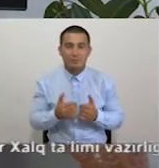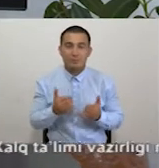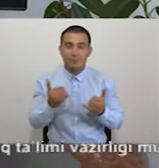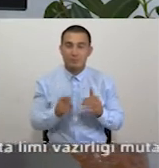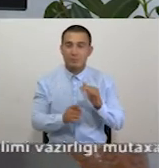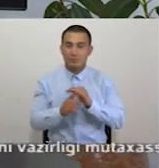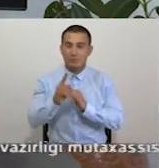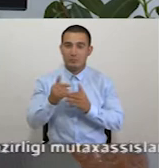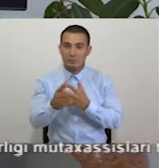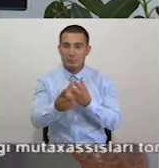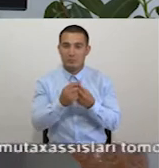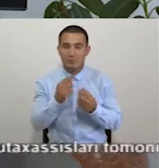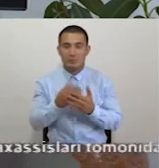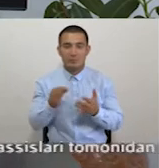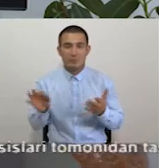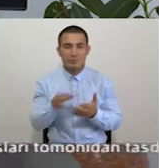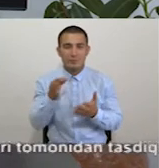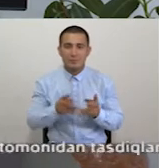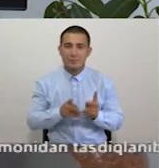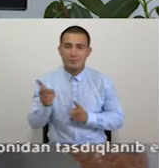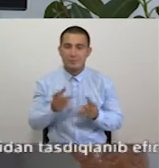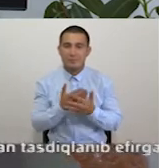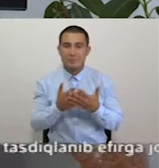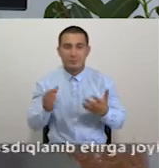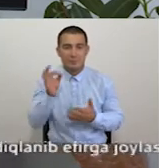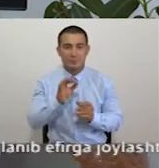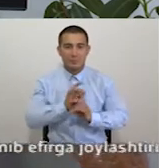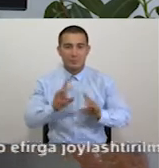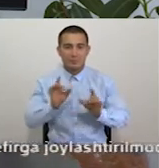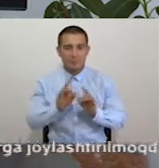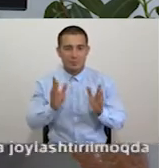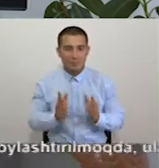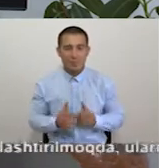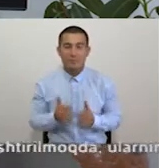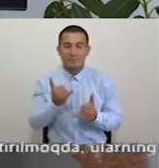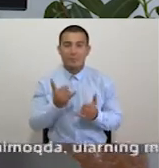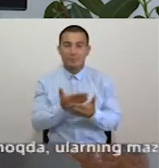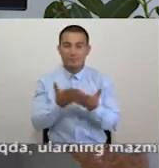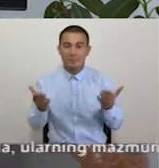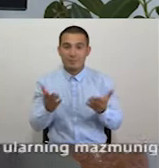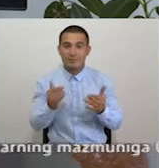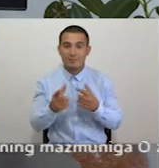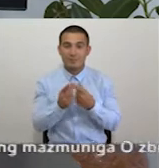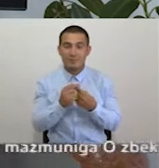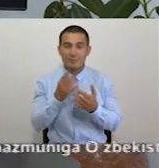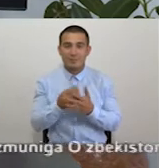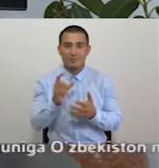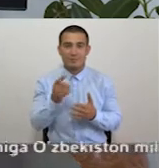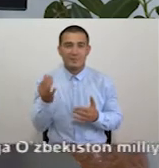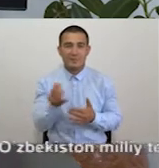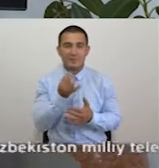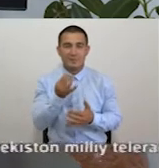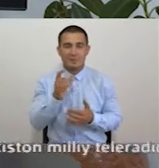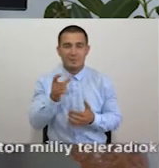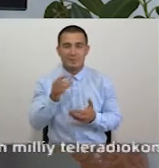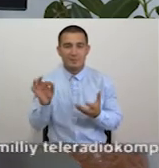Bugundan boshlab sizlar bilan bichish tikish sirlarini o'rganamiz. Bugun men sizlarga ajoyib igna